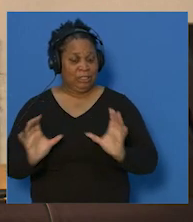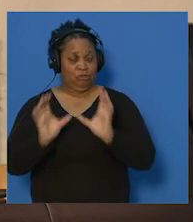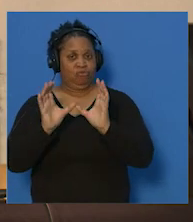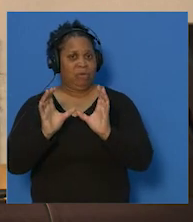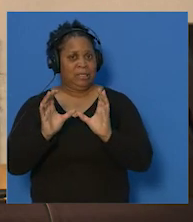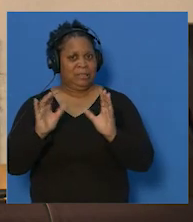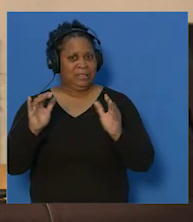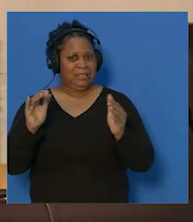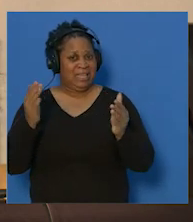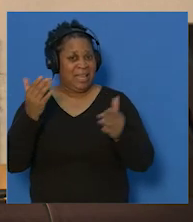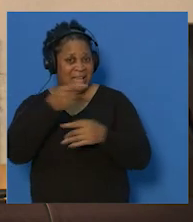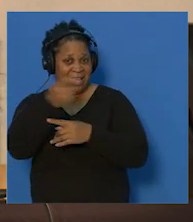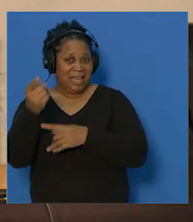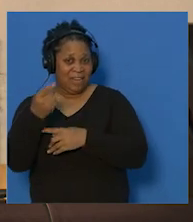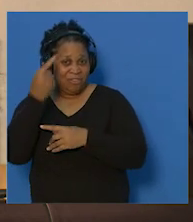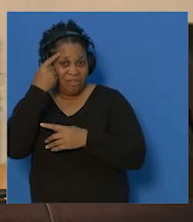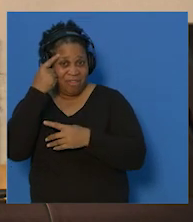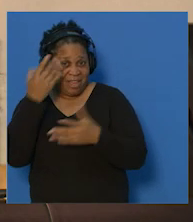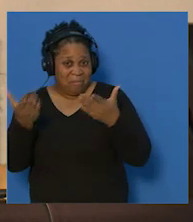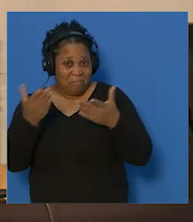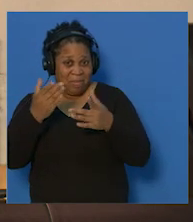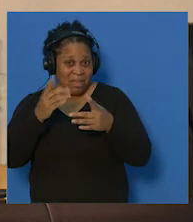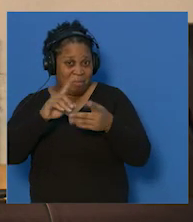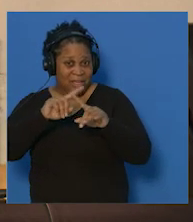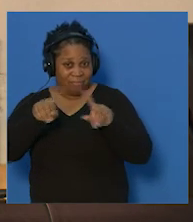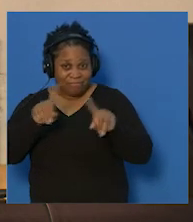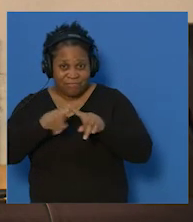to that you might have done differently?